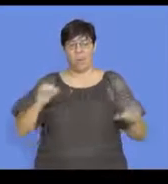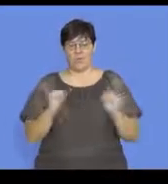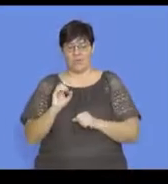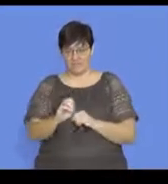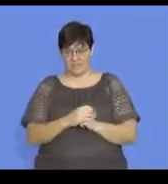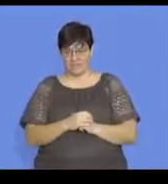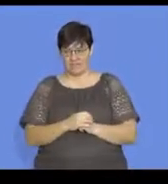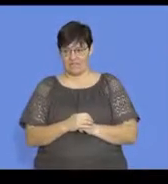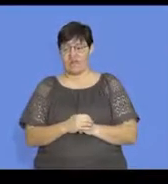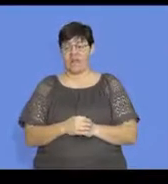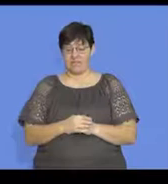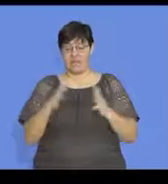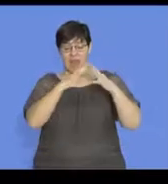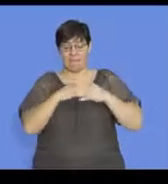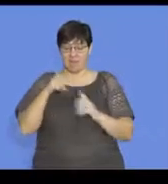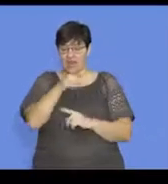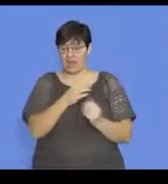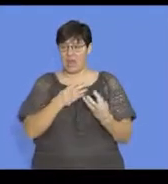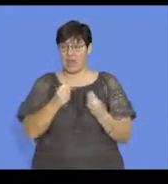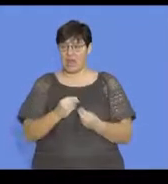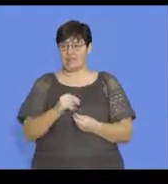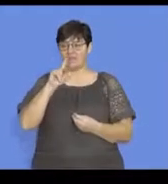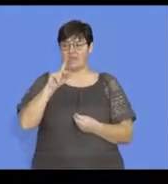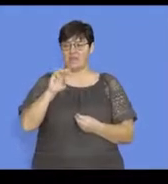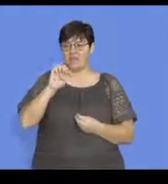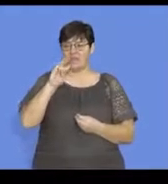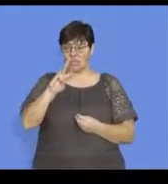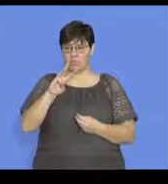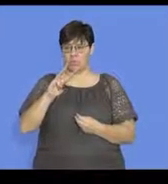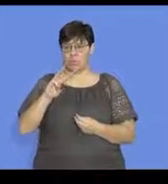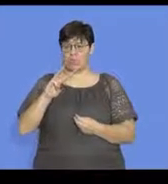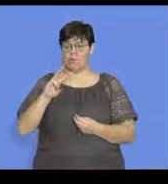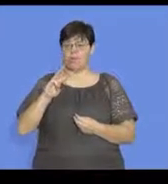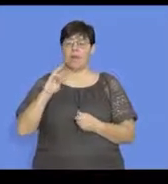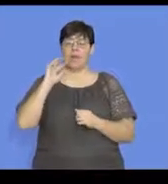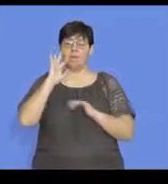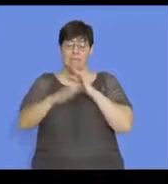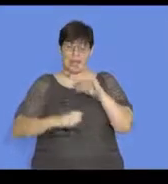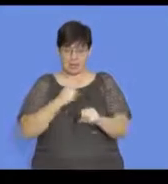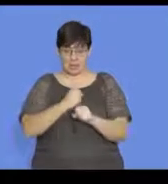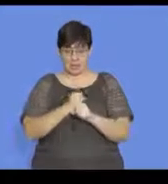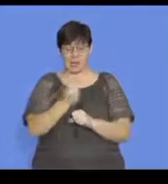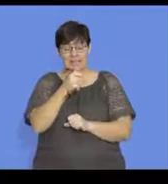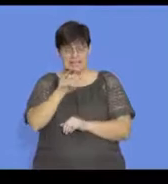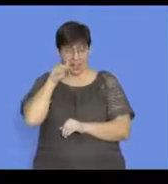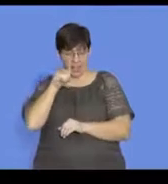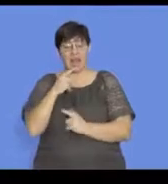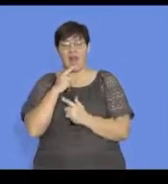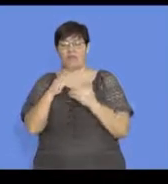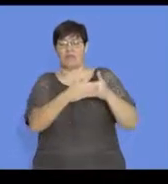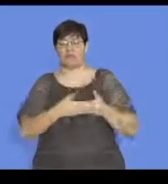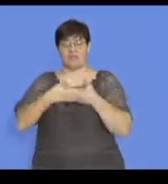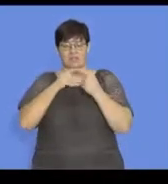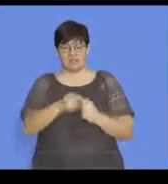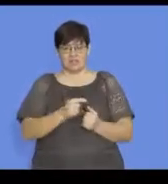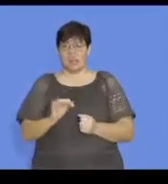UK, they have the Q Millennium Seed Bank, right, where they also have this conservation project going. South Africa is involved in